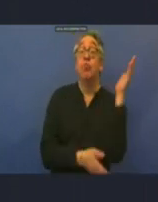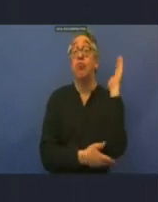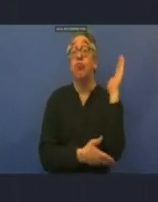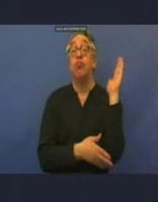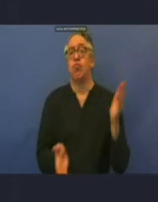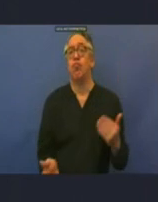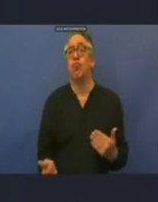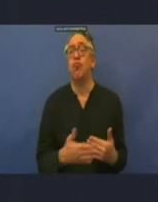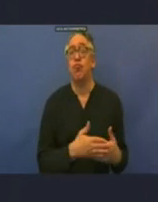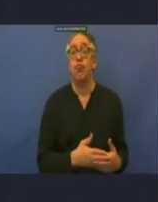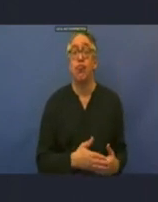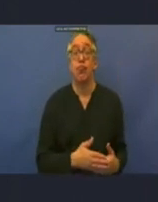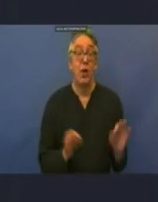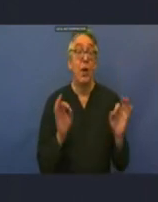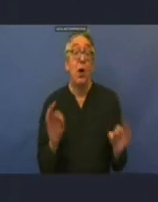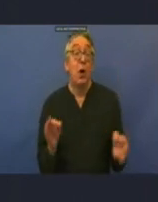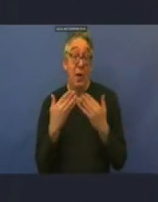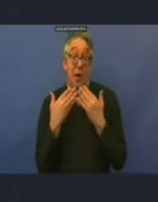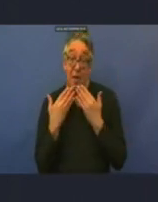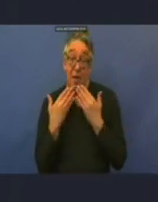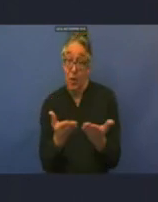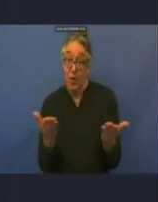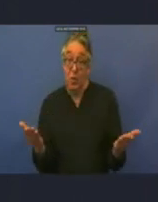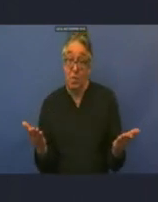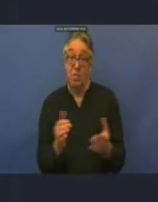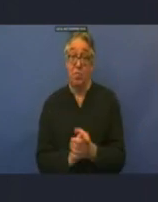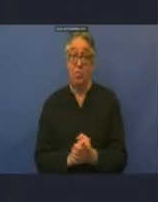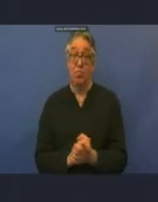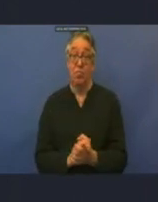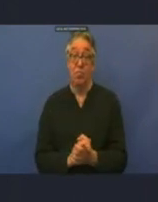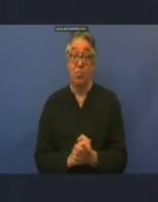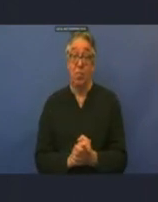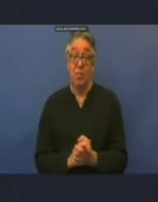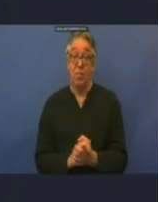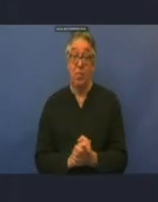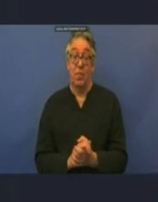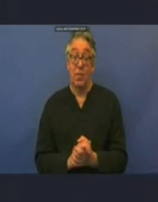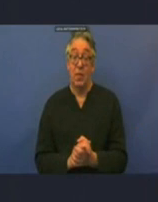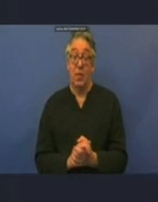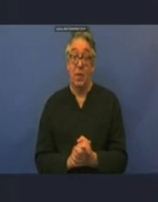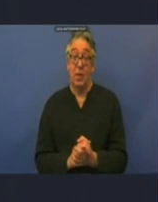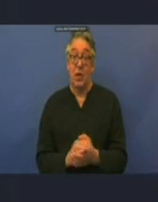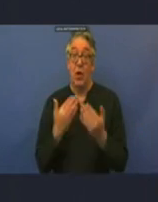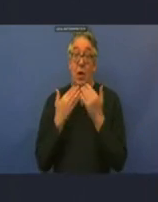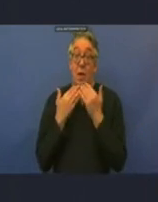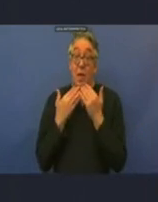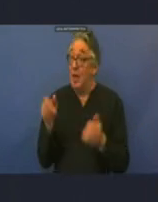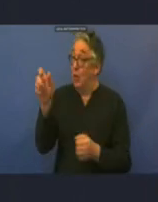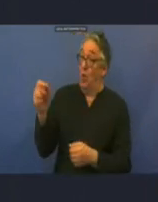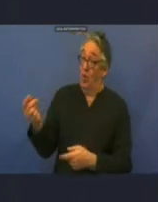So thank you for all of you, for all those who asked the question, which helped us also